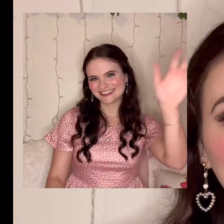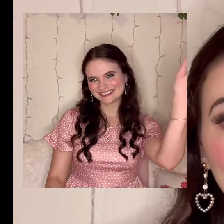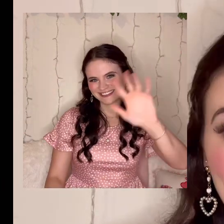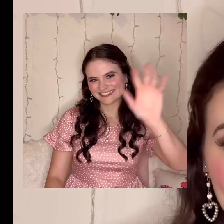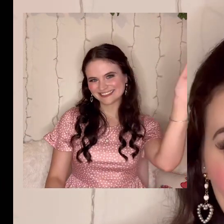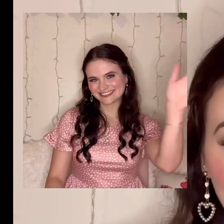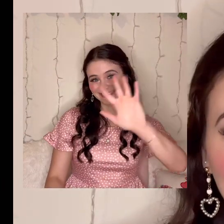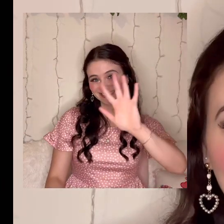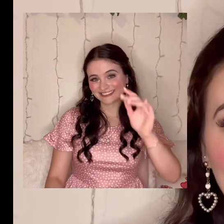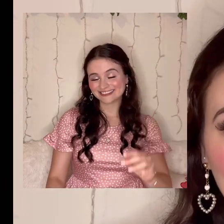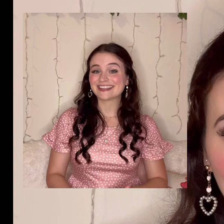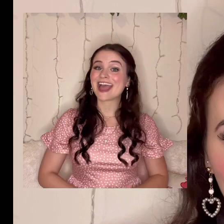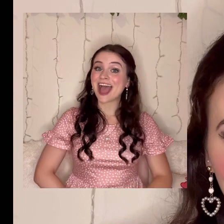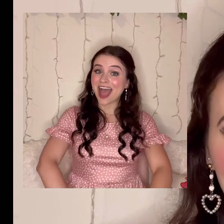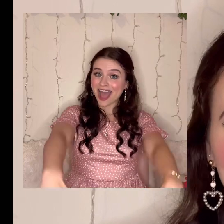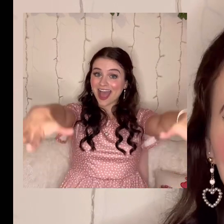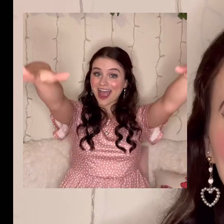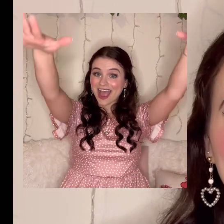hello, hello.